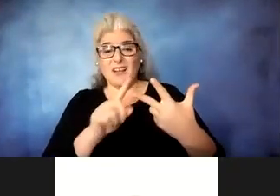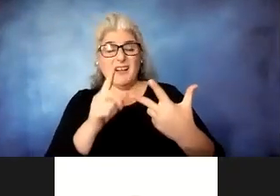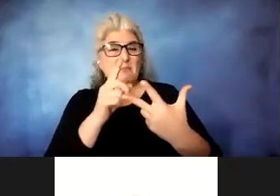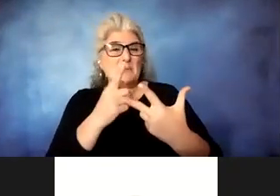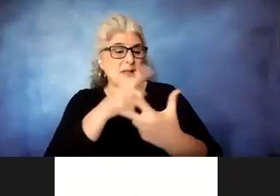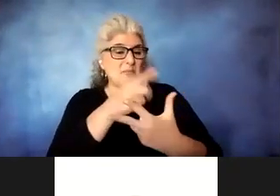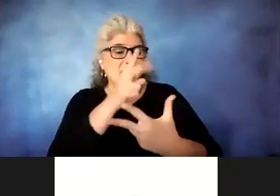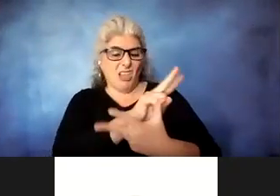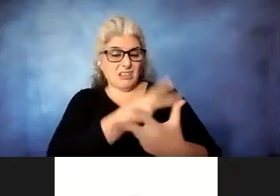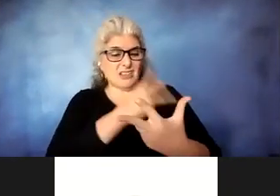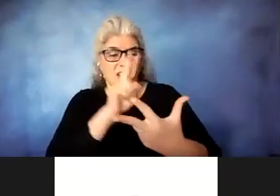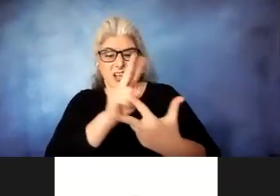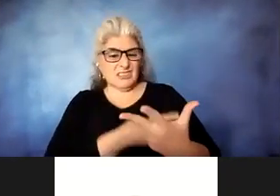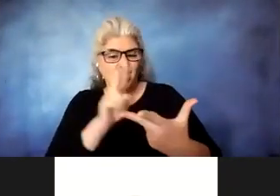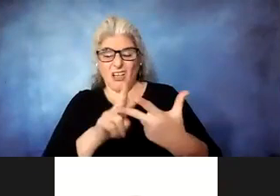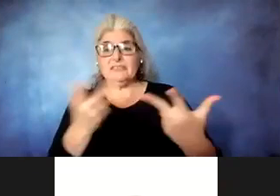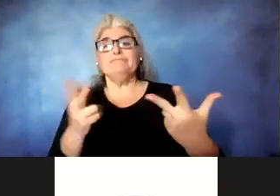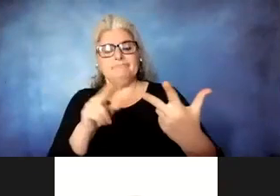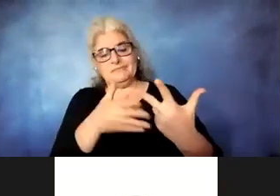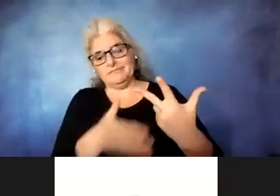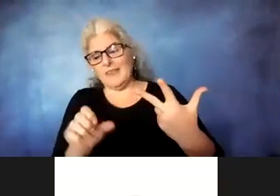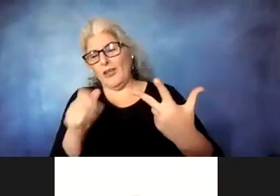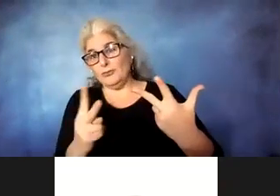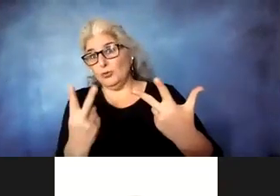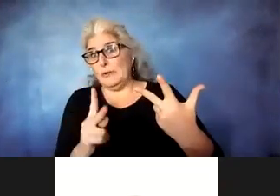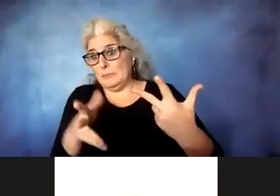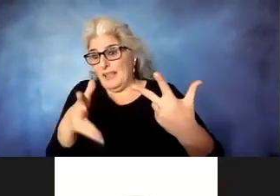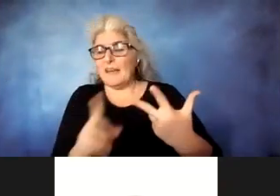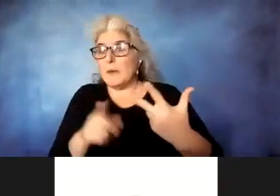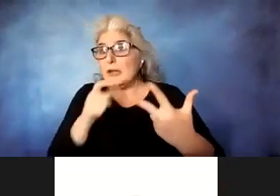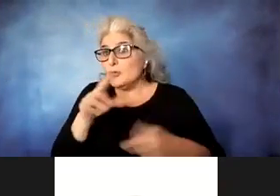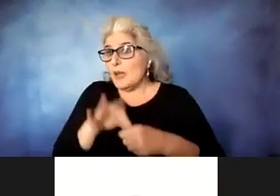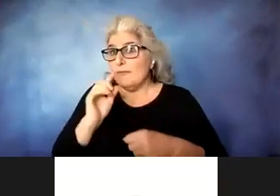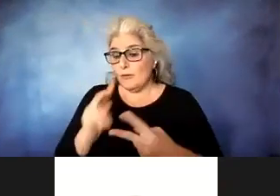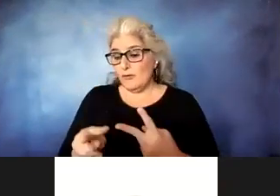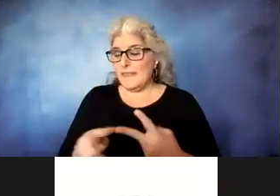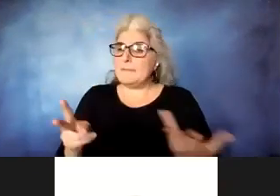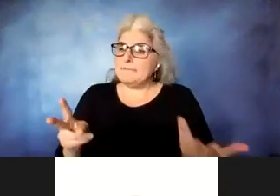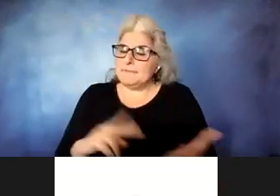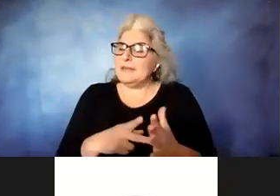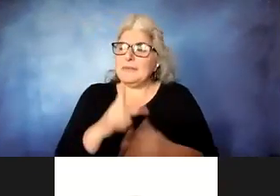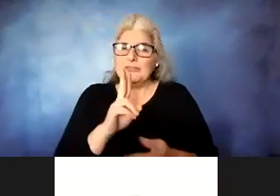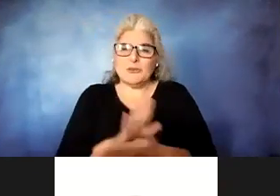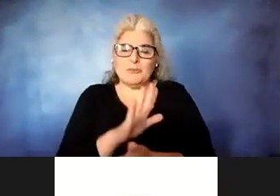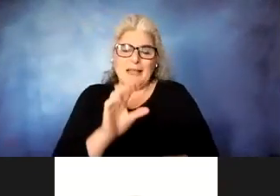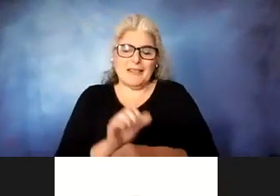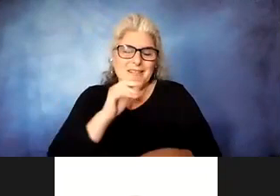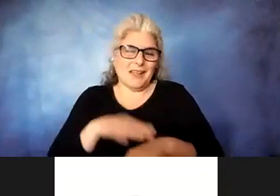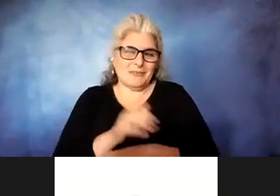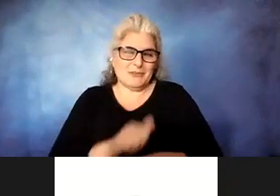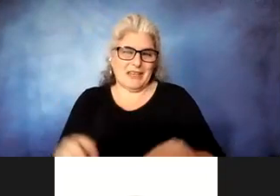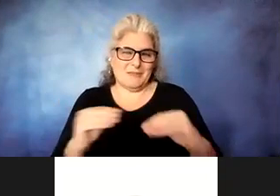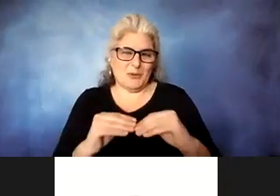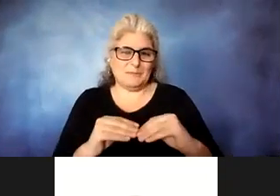I wanted to give folks a short explanation of it too. Exhausted ballots are more likely in jurisdictions that only